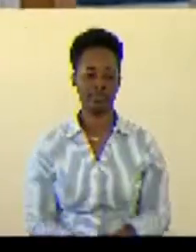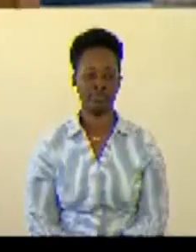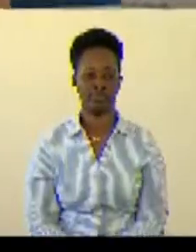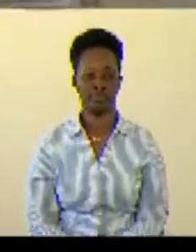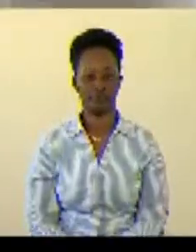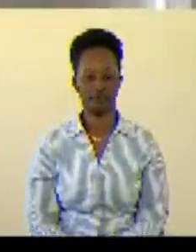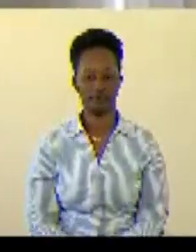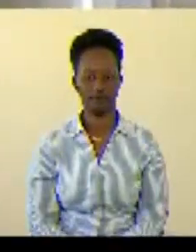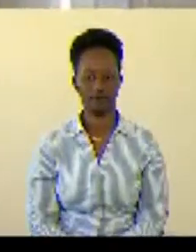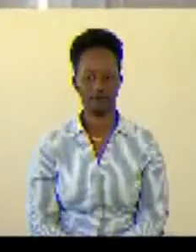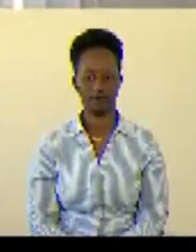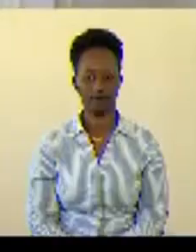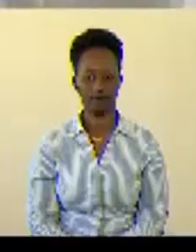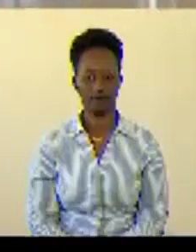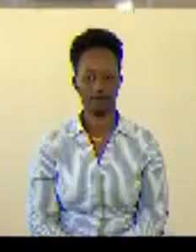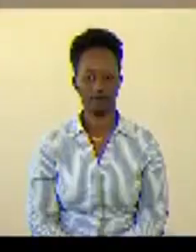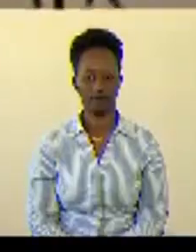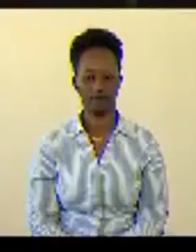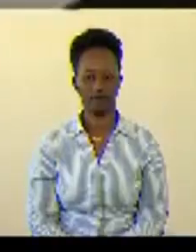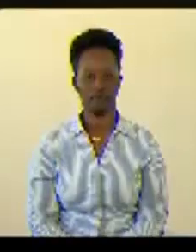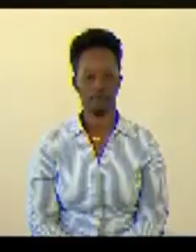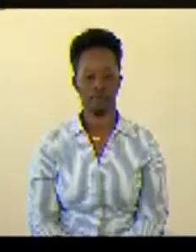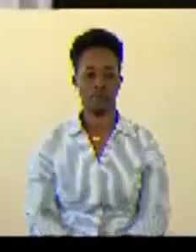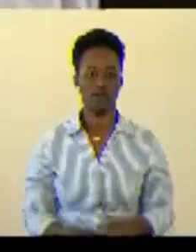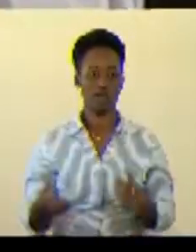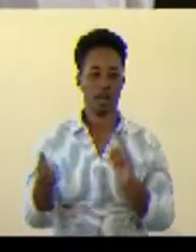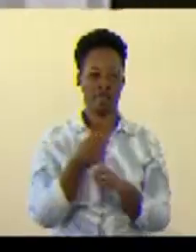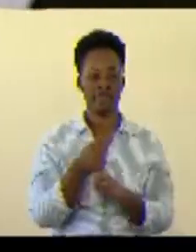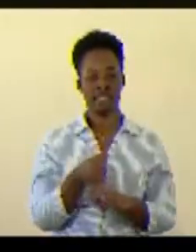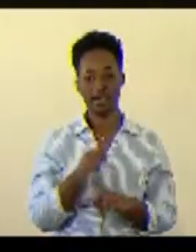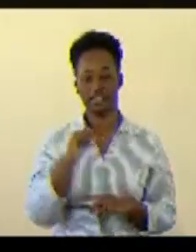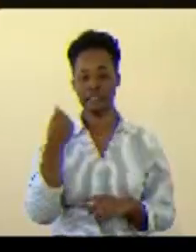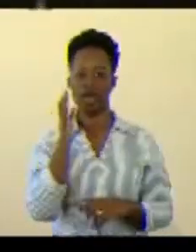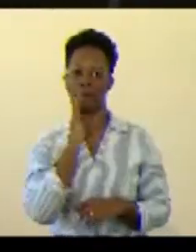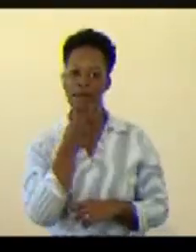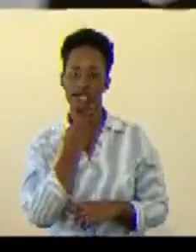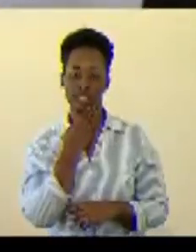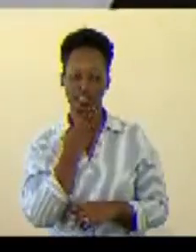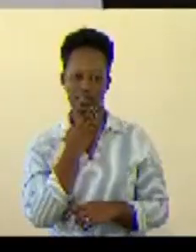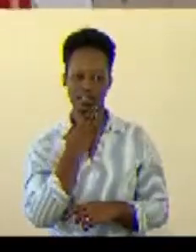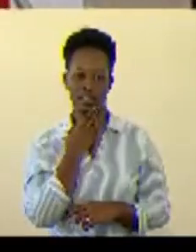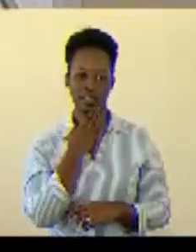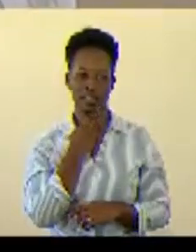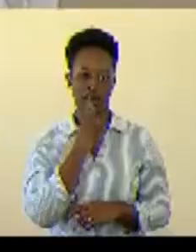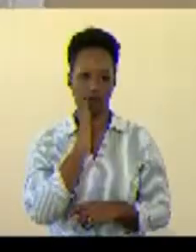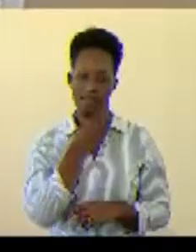is, I add one, I get another test tube, I add a distilled water. Let me use a distilled water.